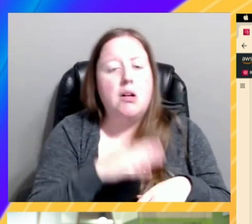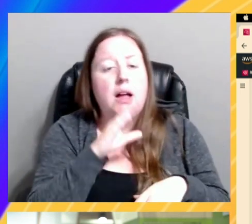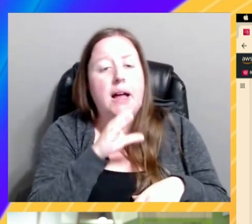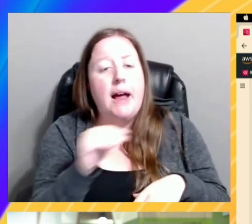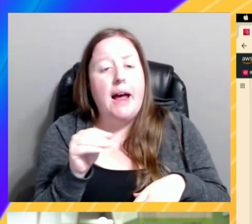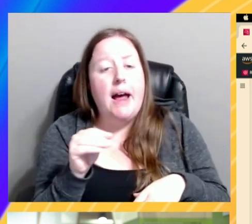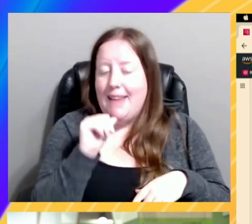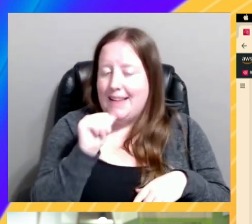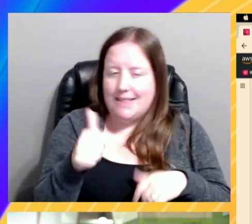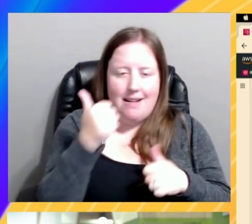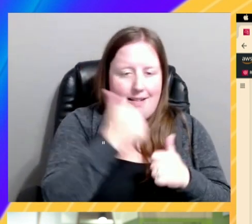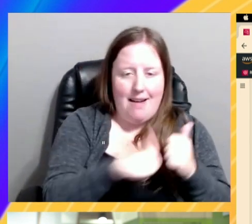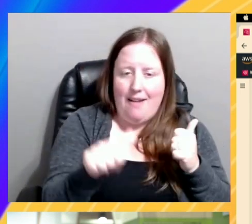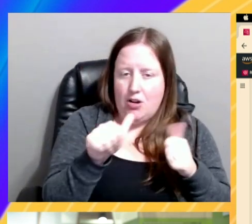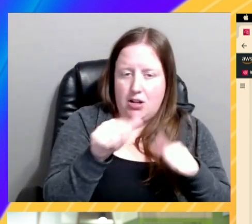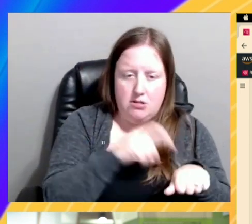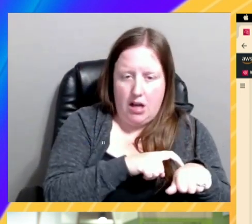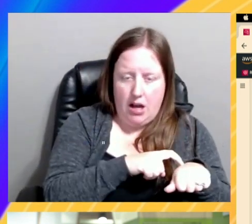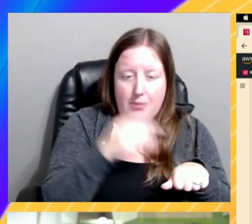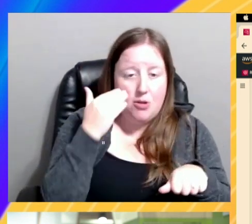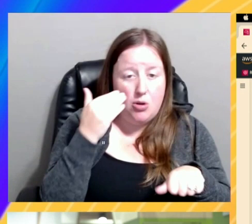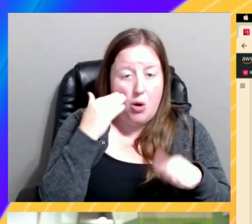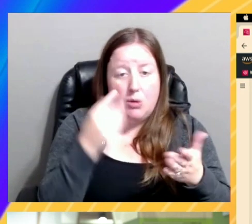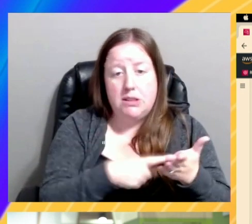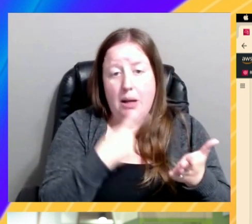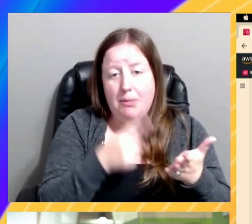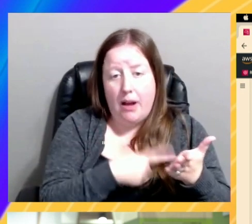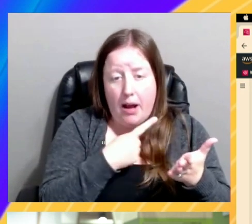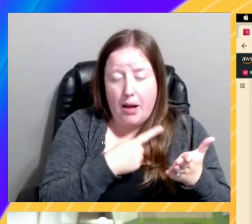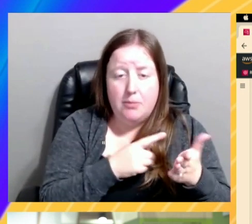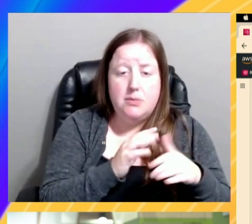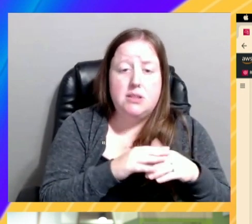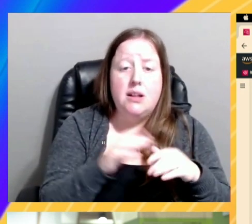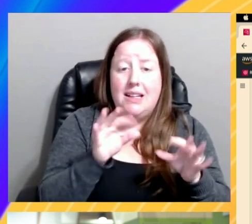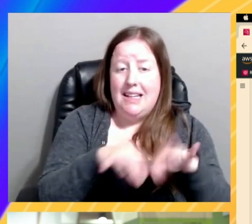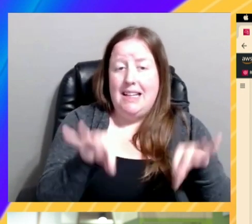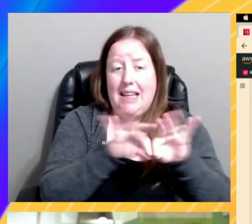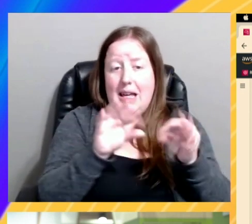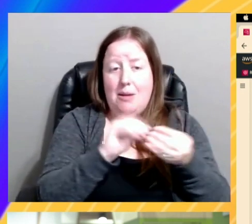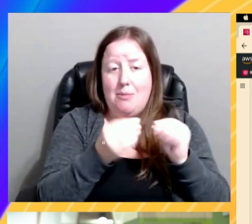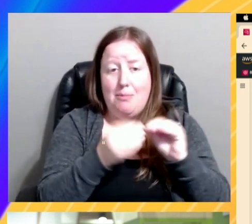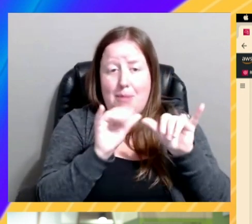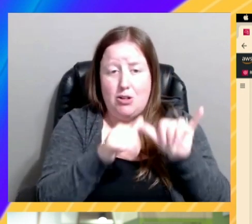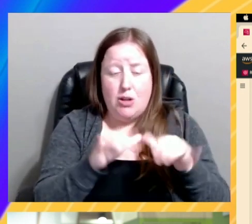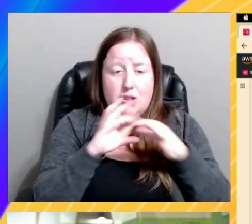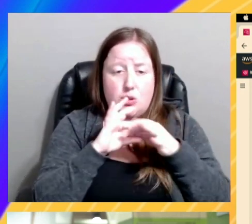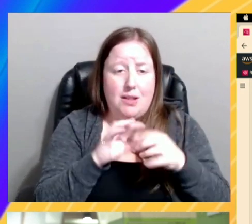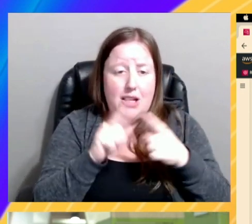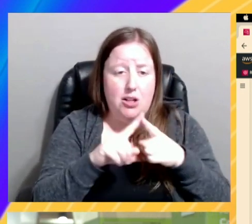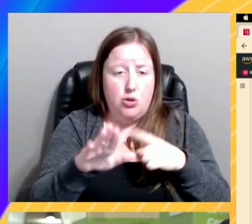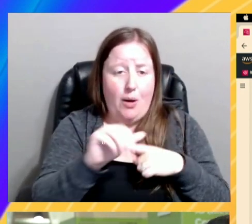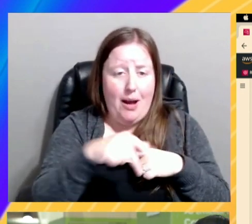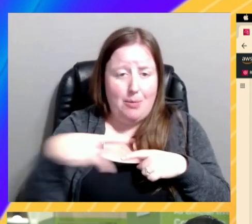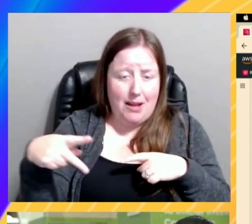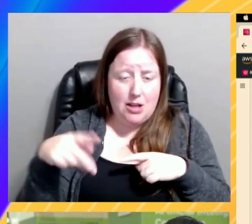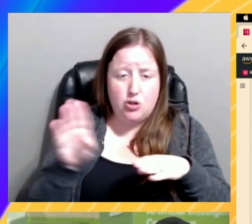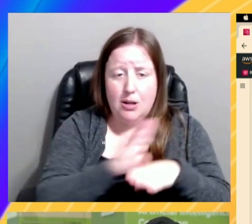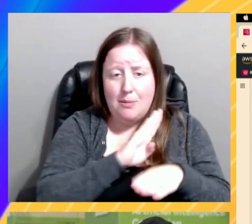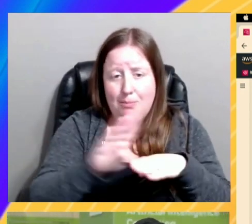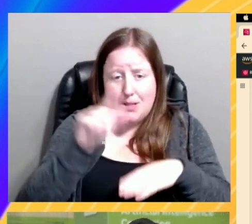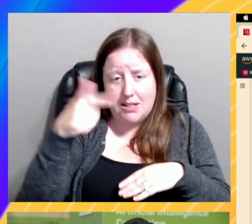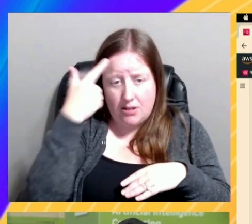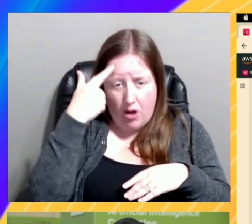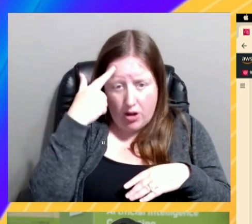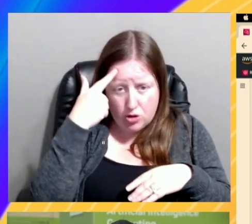time, sometimes the key metrics could be related to your application, business logic itself. Since we are running a